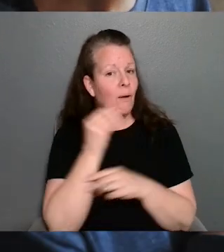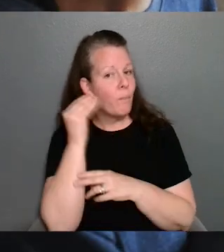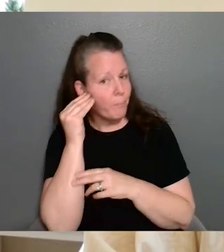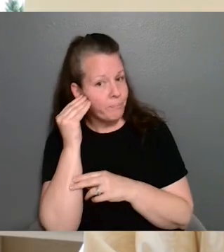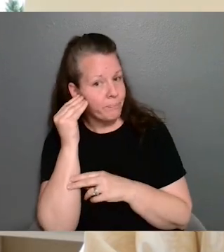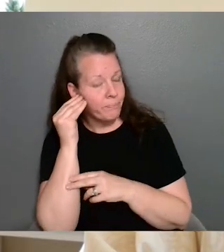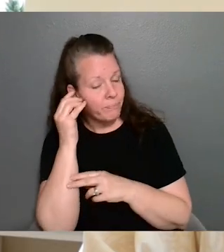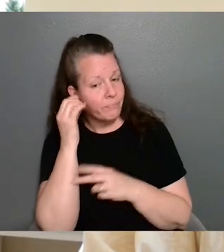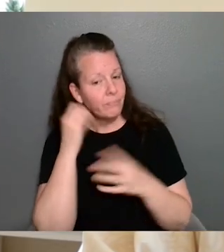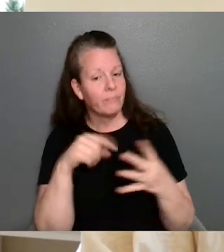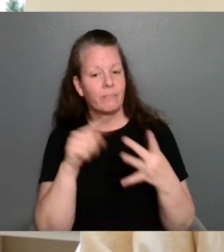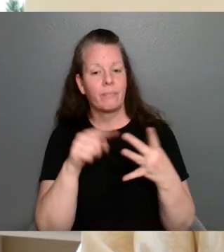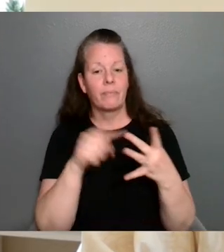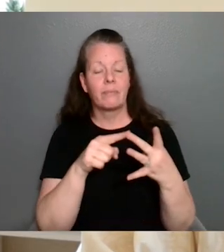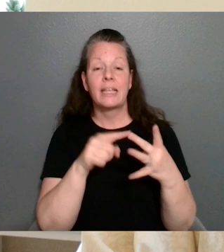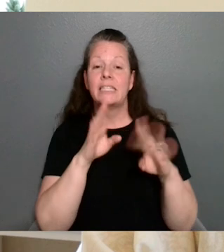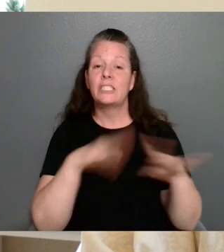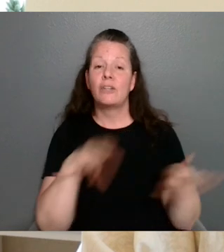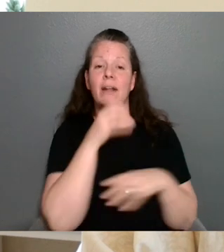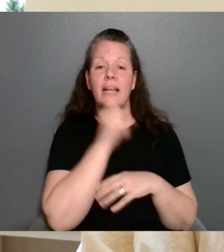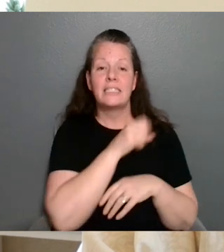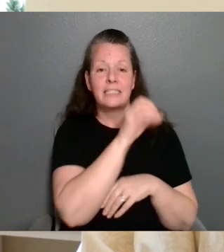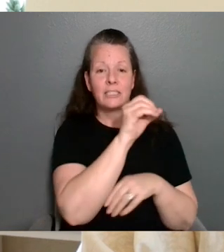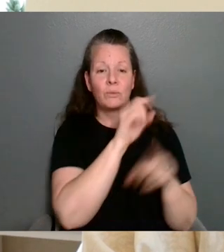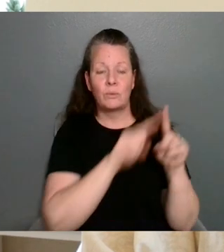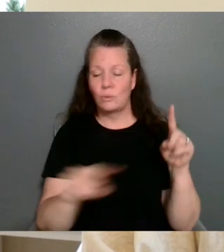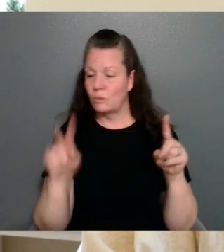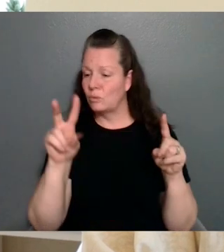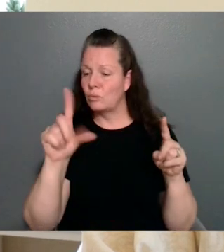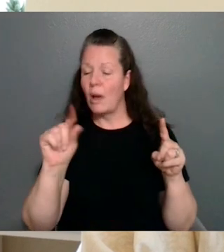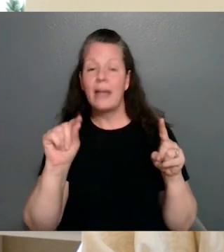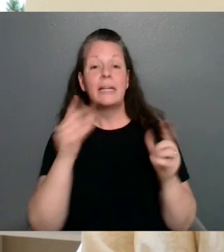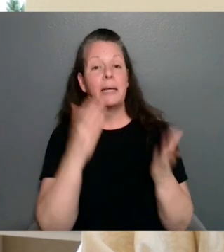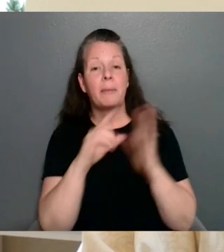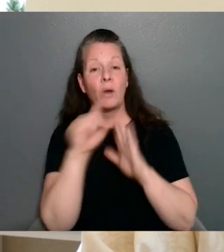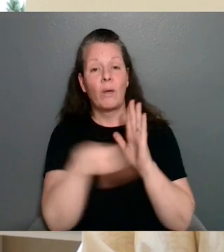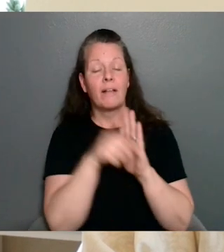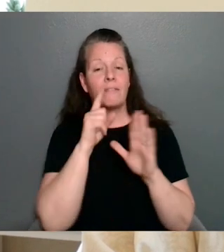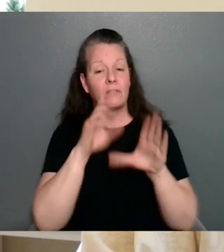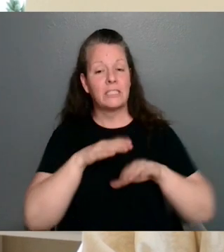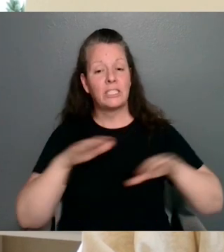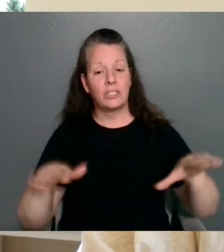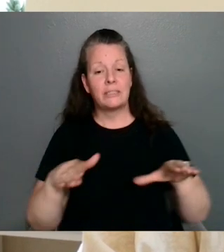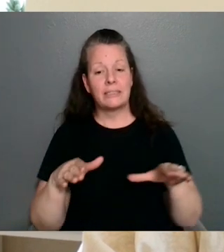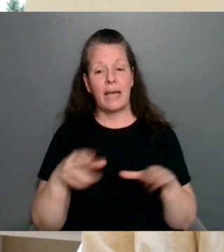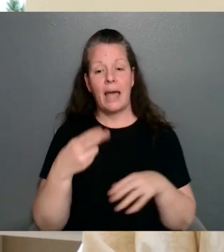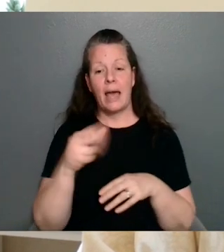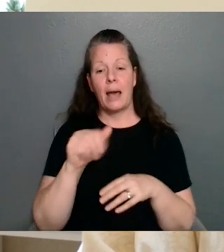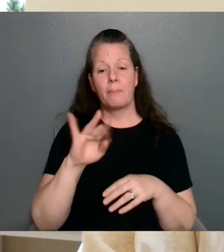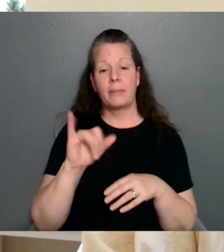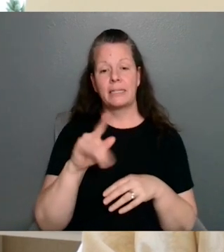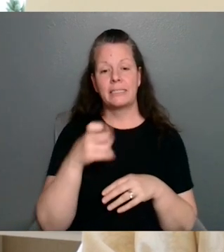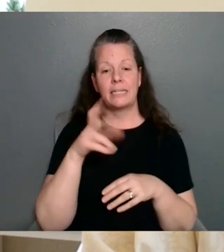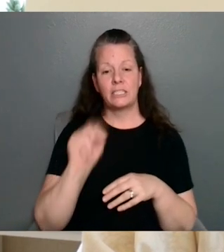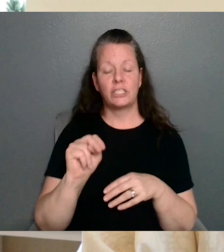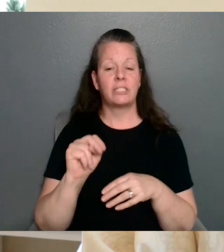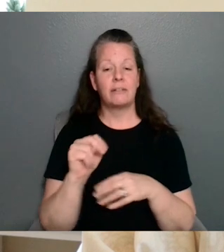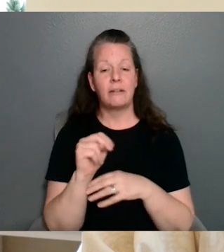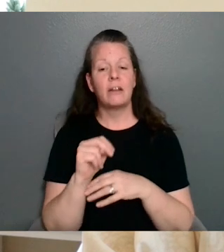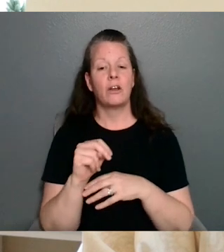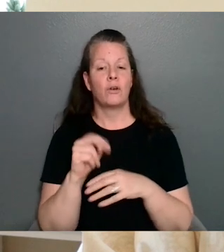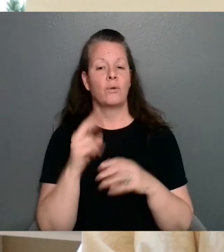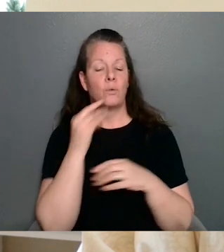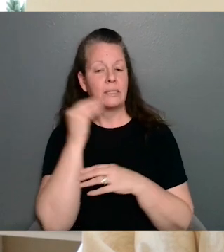home. Next, children from age 0 through 20 years of age may qualify for the Children's Habilitation Residential Program